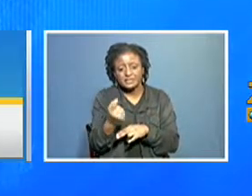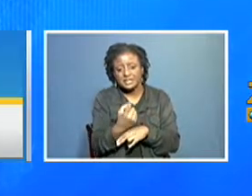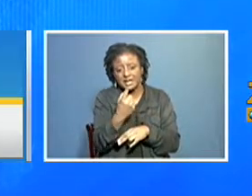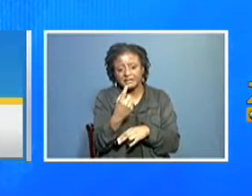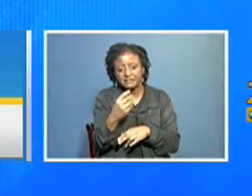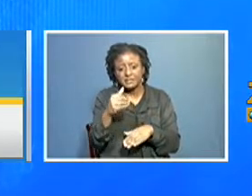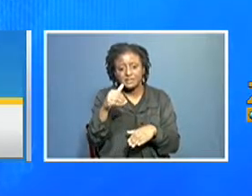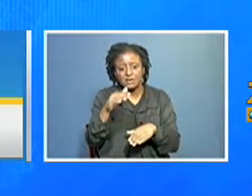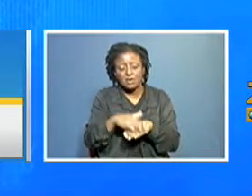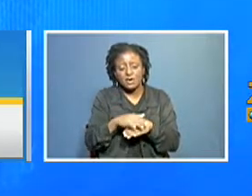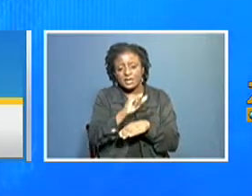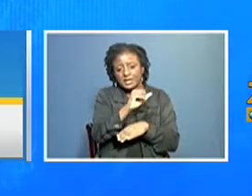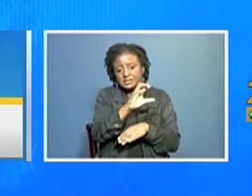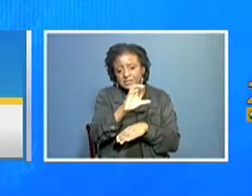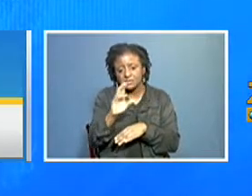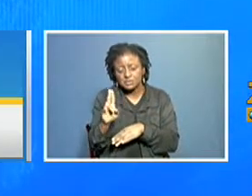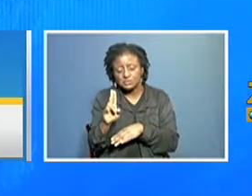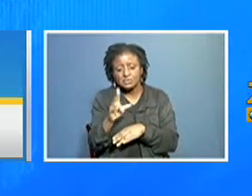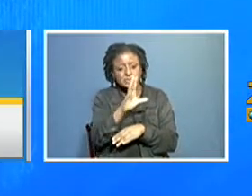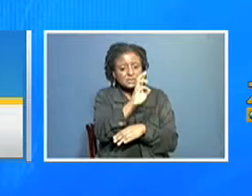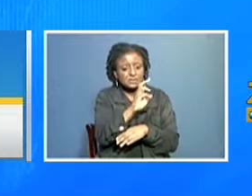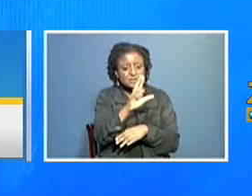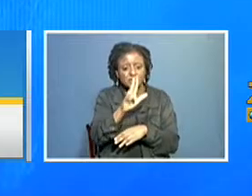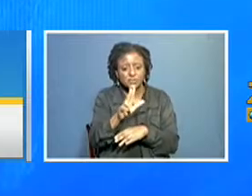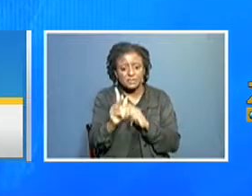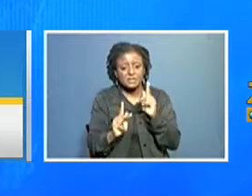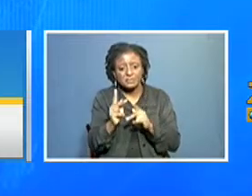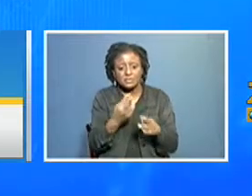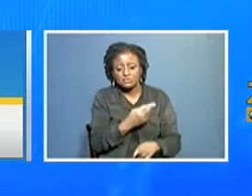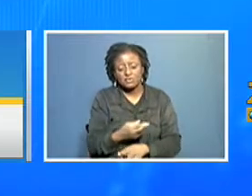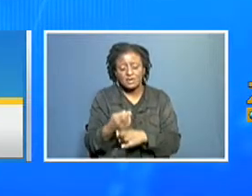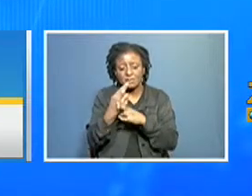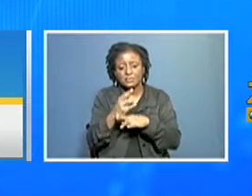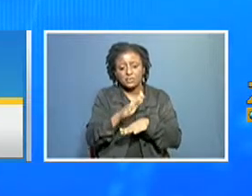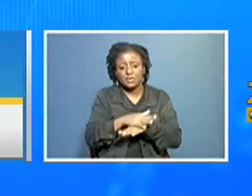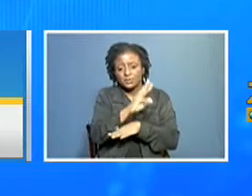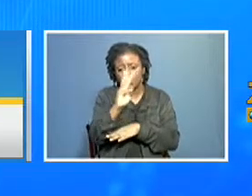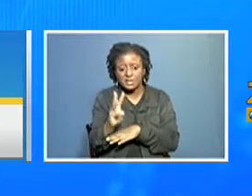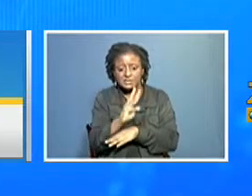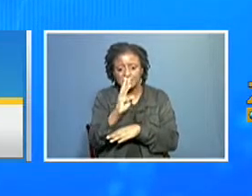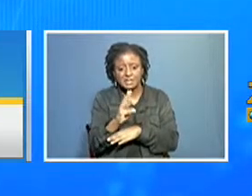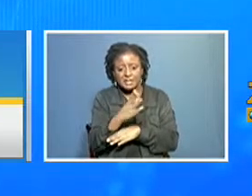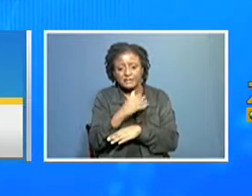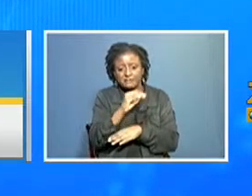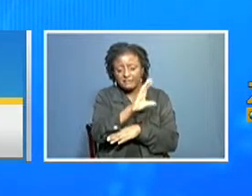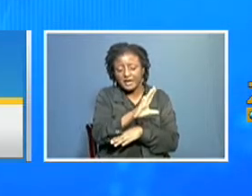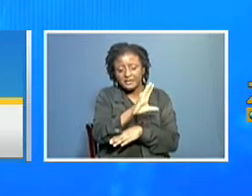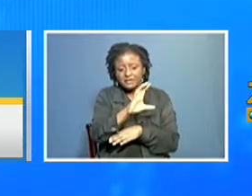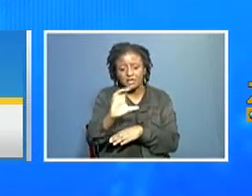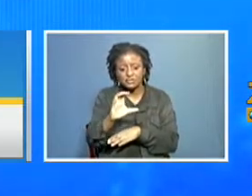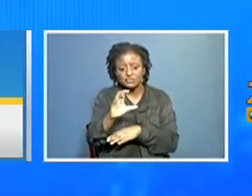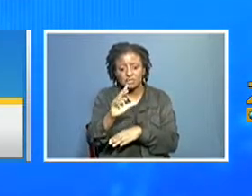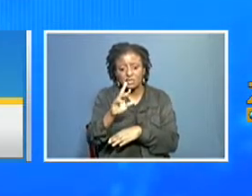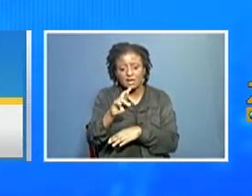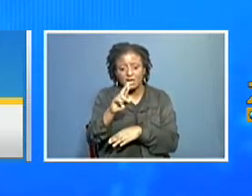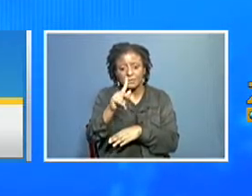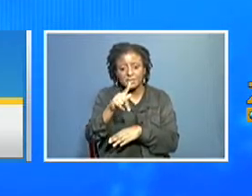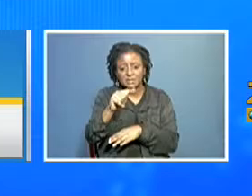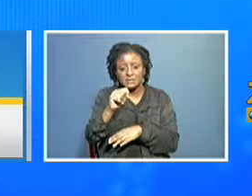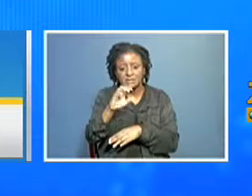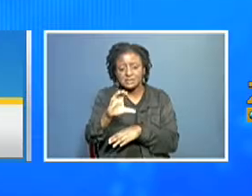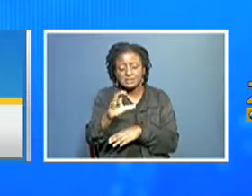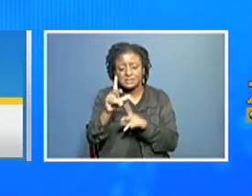on the intensive care unit. Some 63 people recovered from the illness on Wednesday, and 500 RT-PCR tests